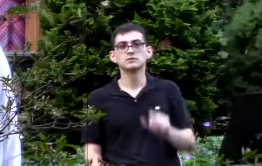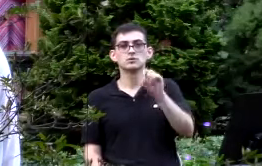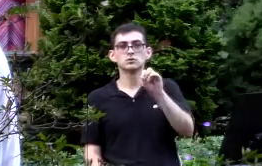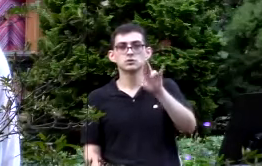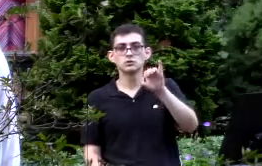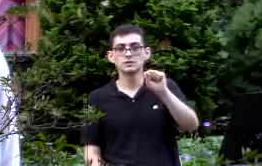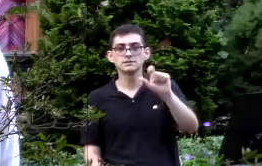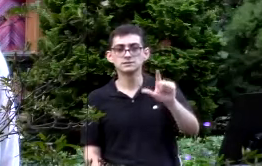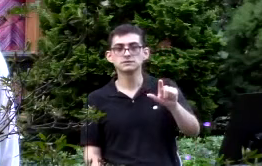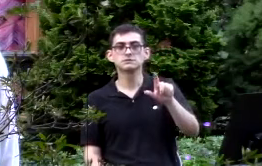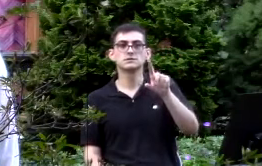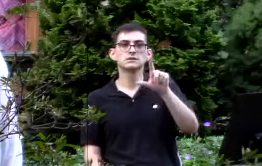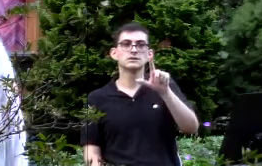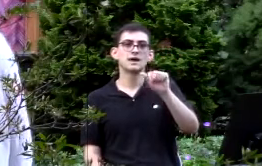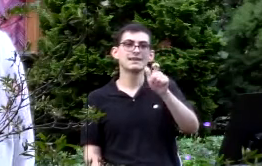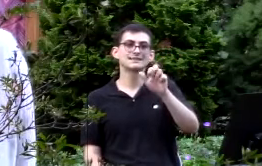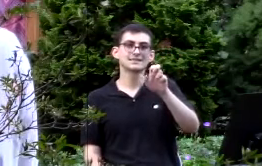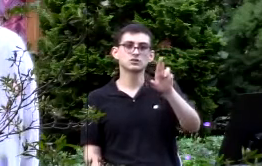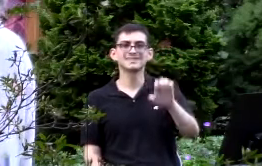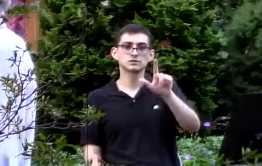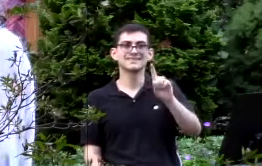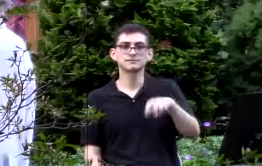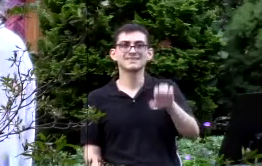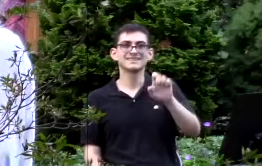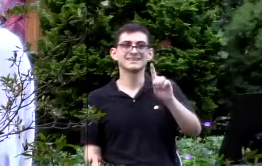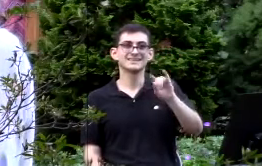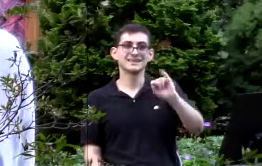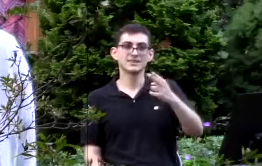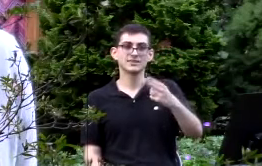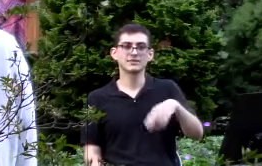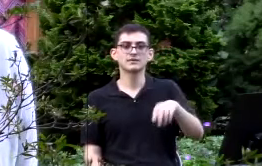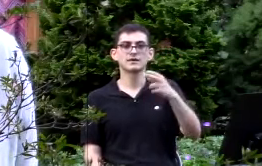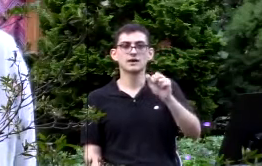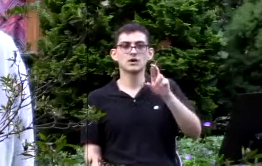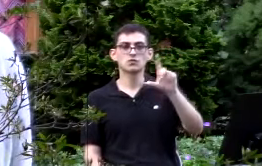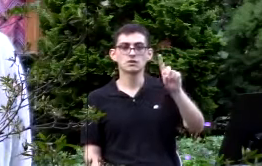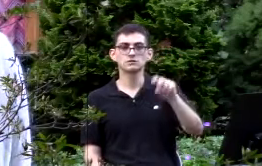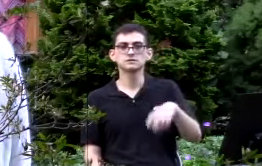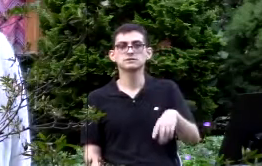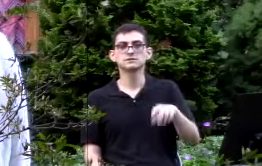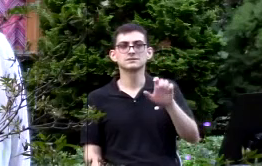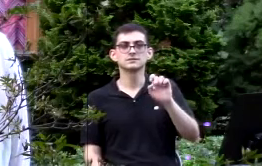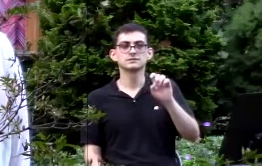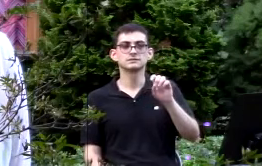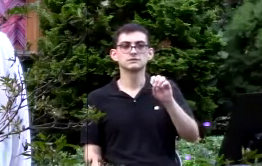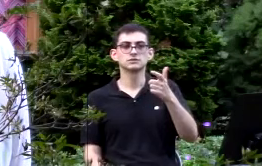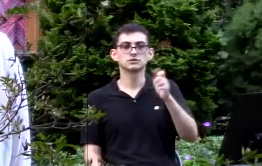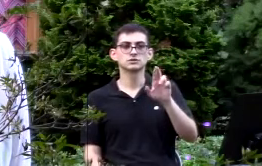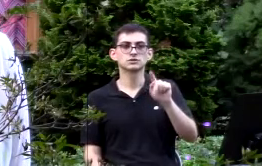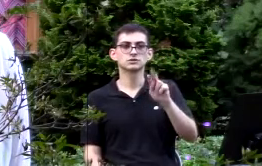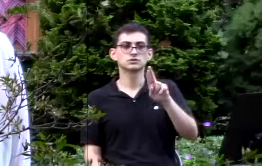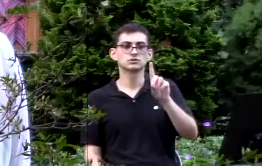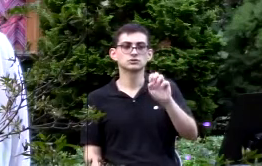Lebman, Alexander Levine, Edith Madway, Harold Menler, Gertrude Munter,